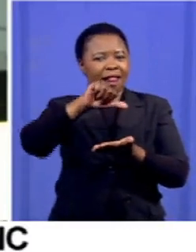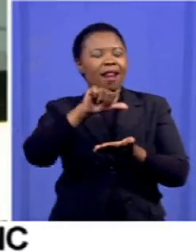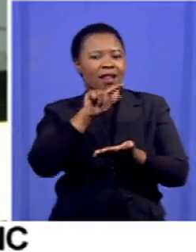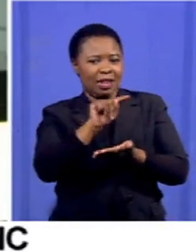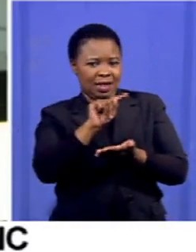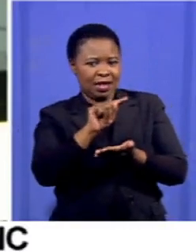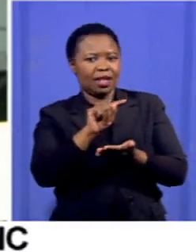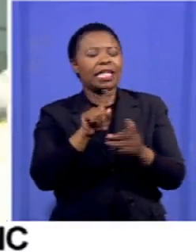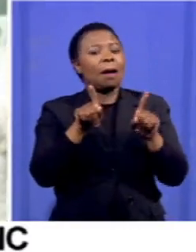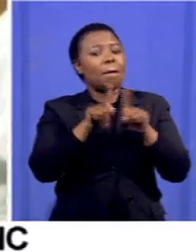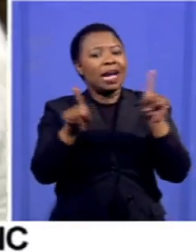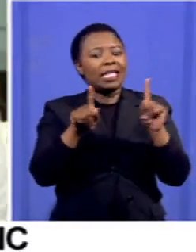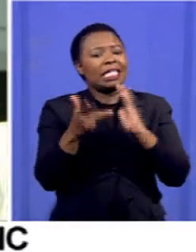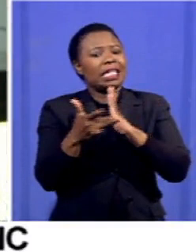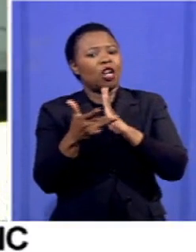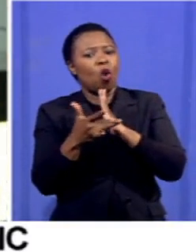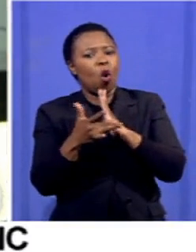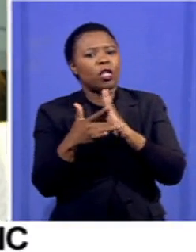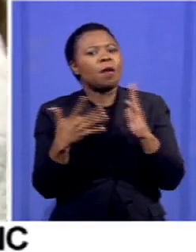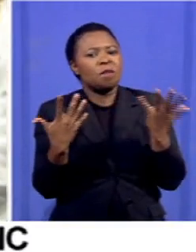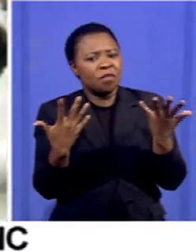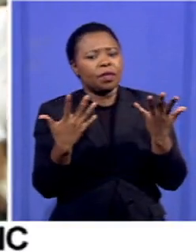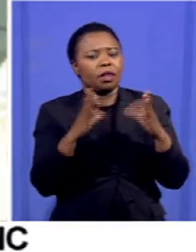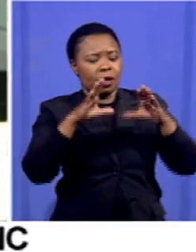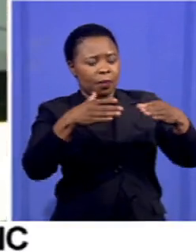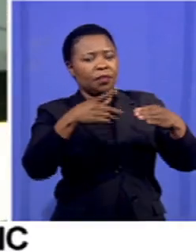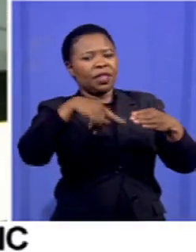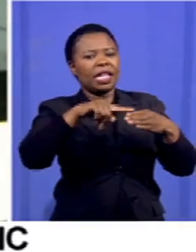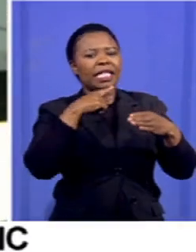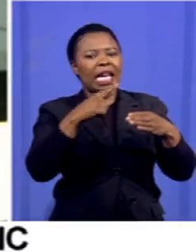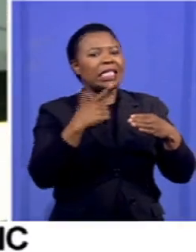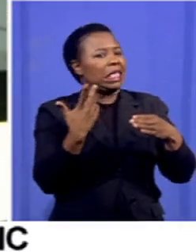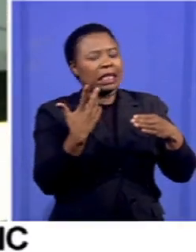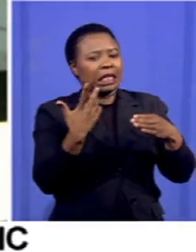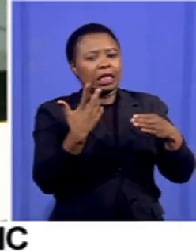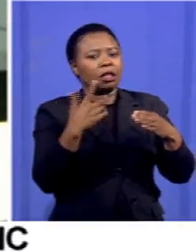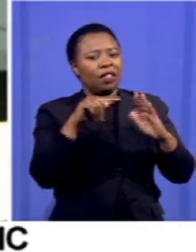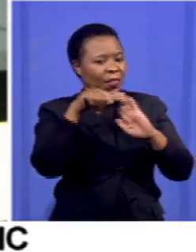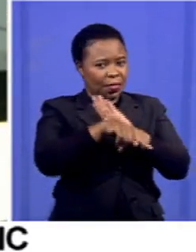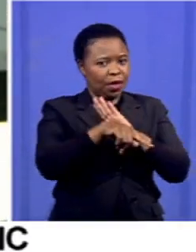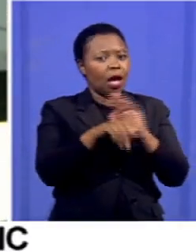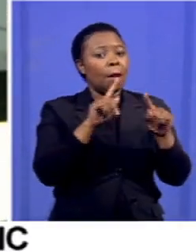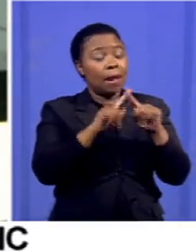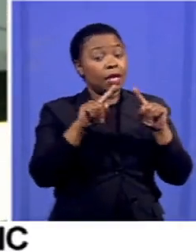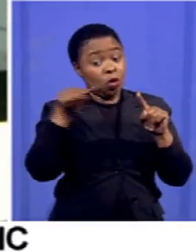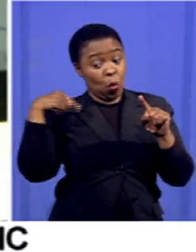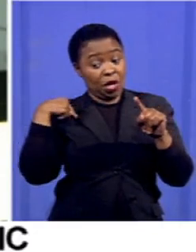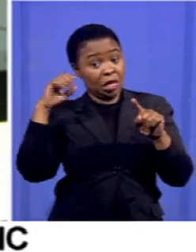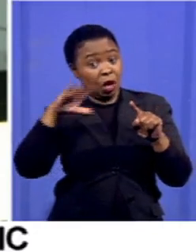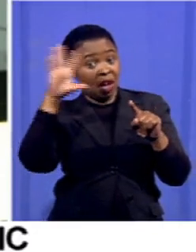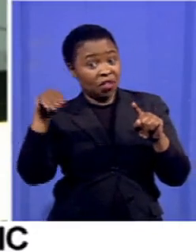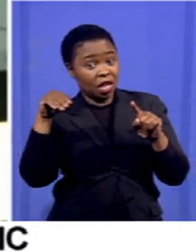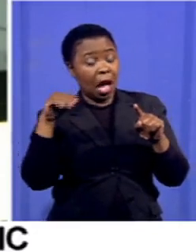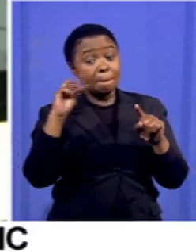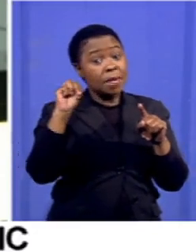technologies are dirty. They're characterized as dirty. Now, do we want to go down the road as South Africa of investing